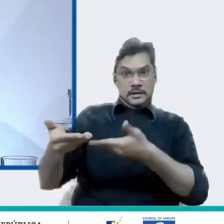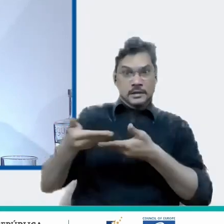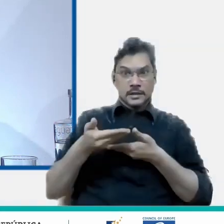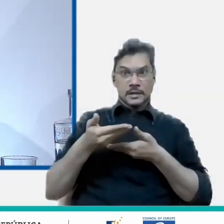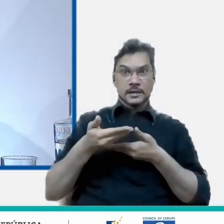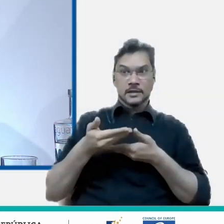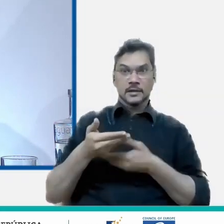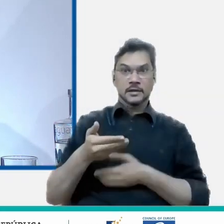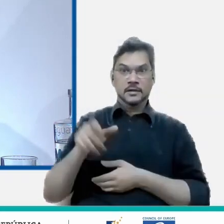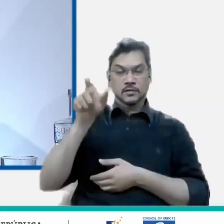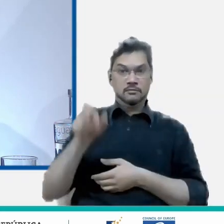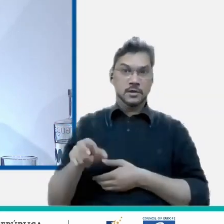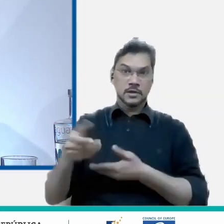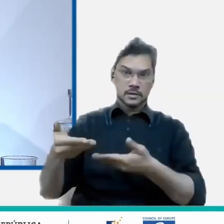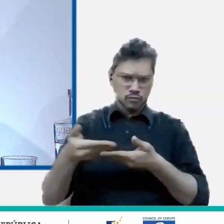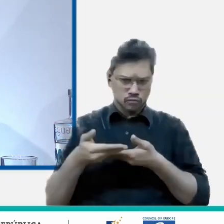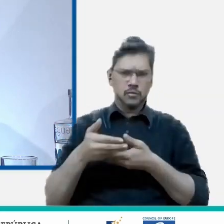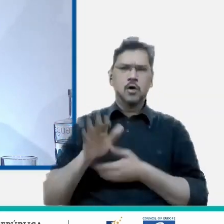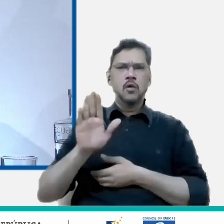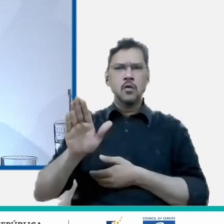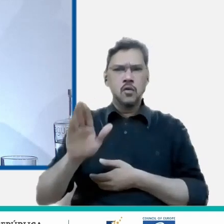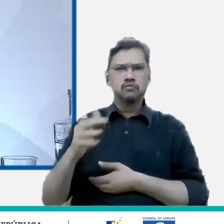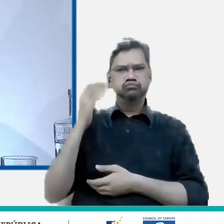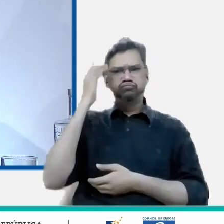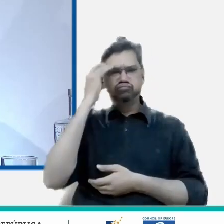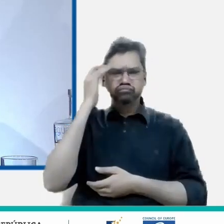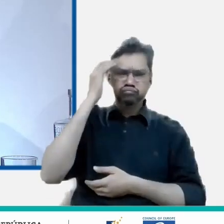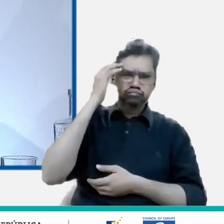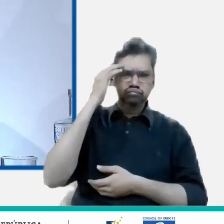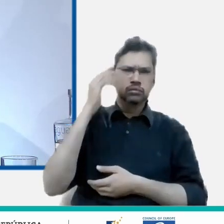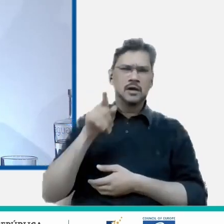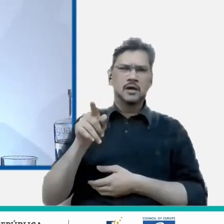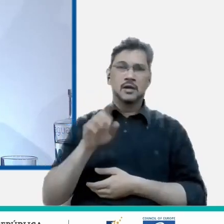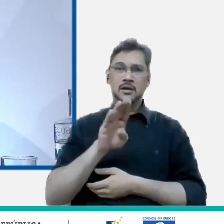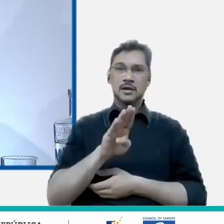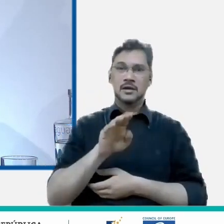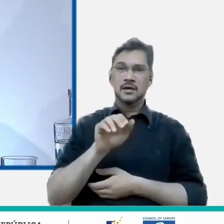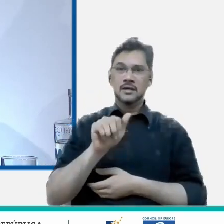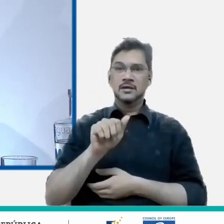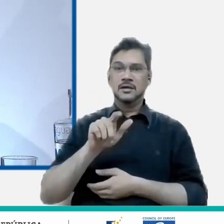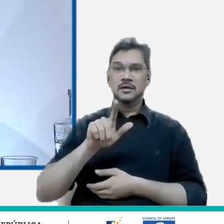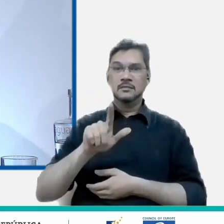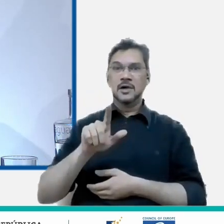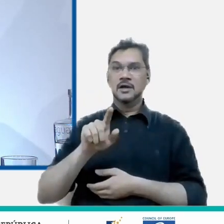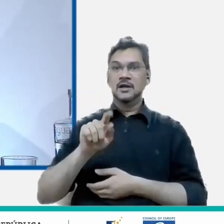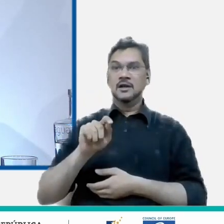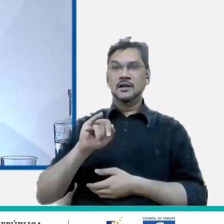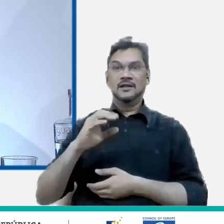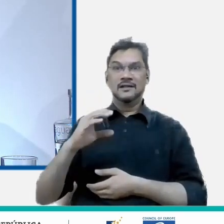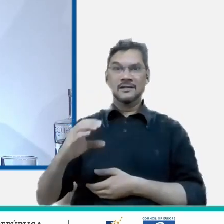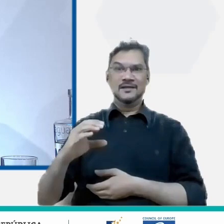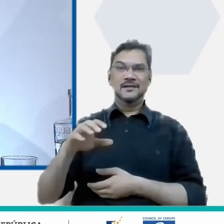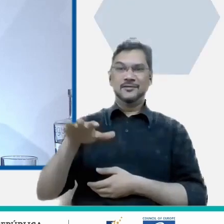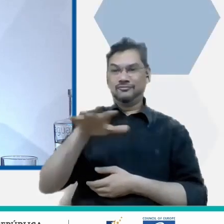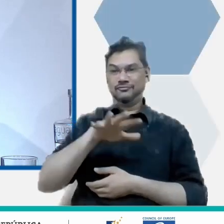to share the views of the Council of the Baltic States on the roadmap with a very short,